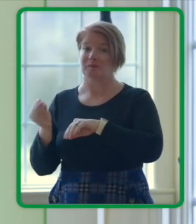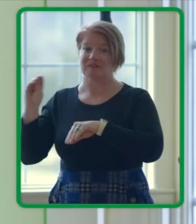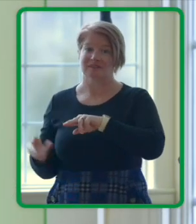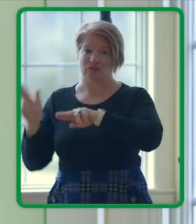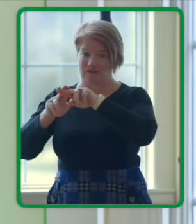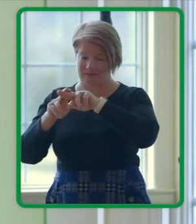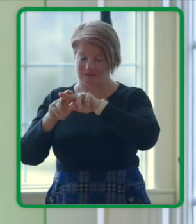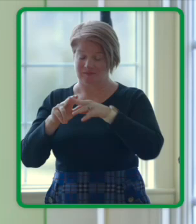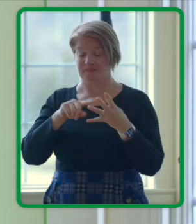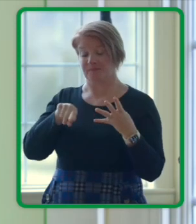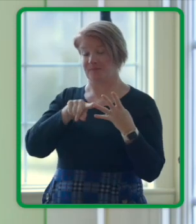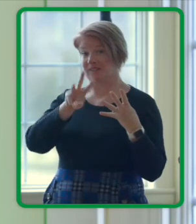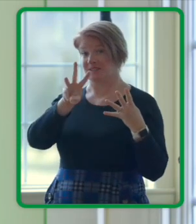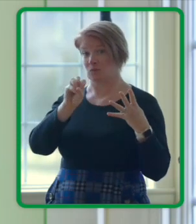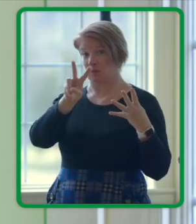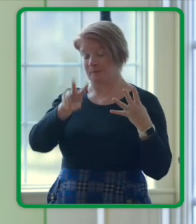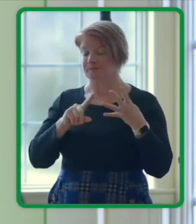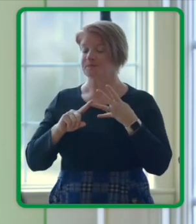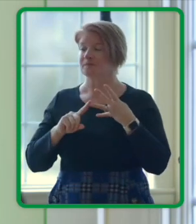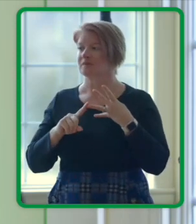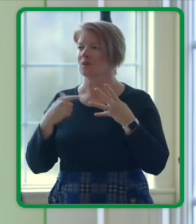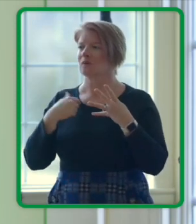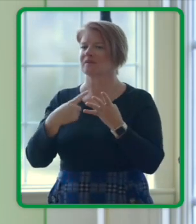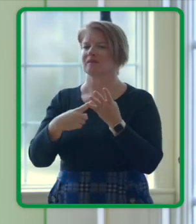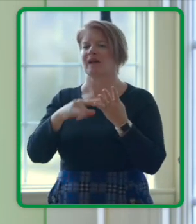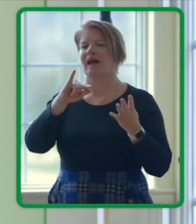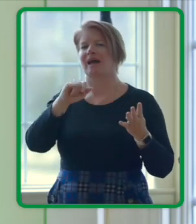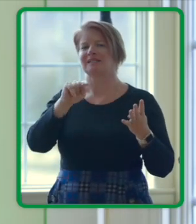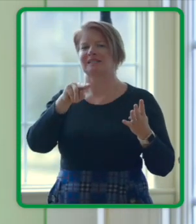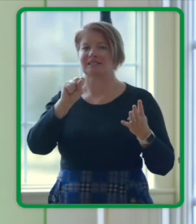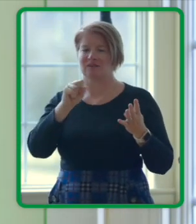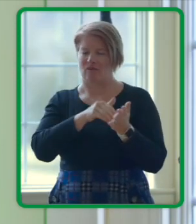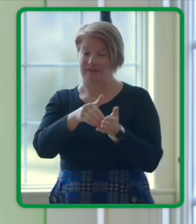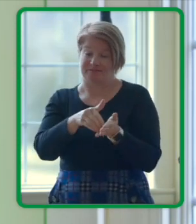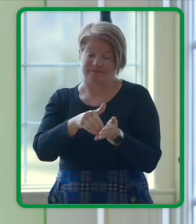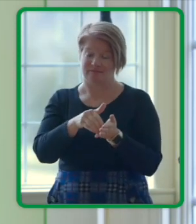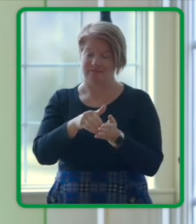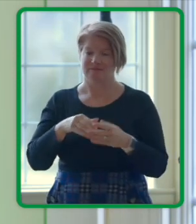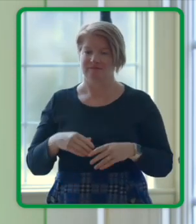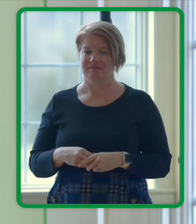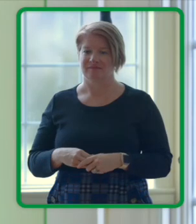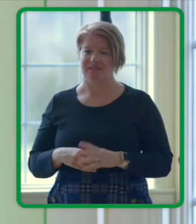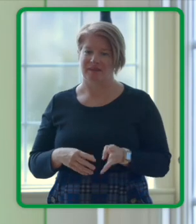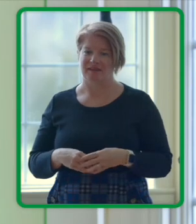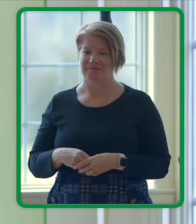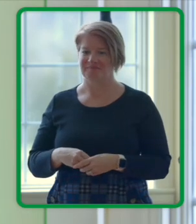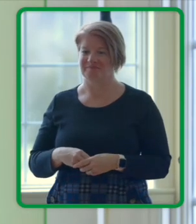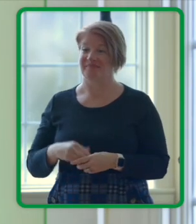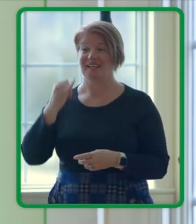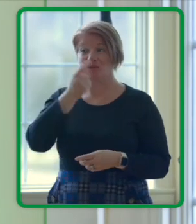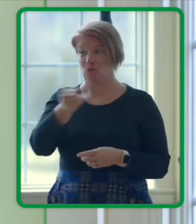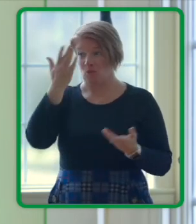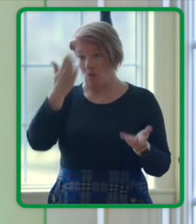the 602. We talk about ITINs a lot in Greylock. So for those who don't